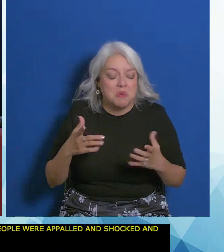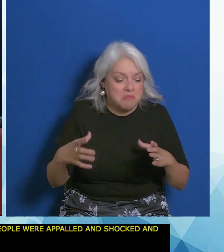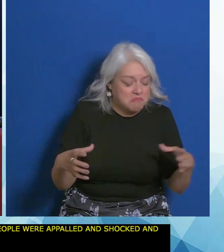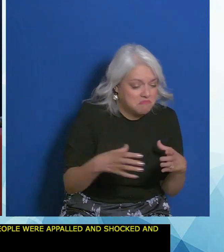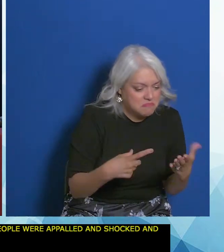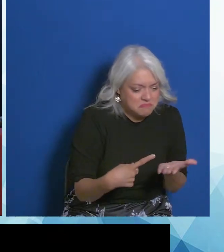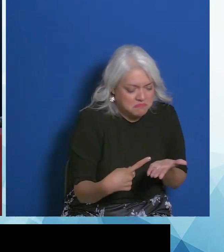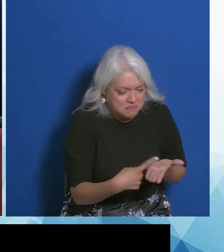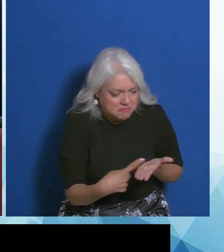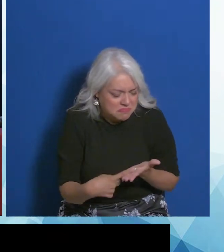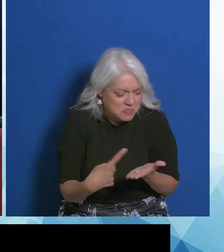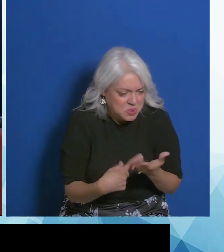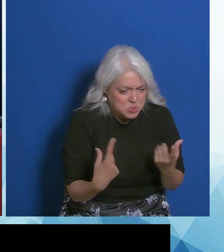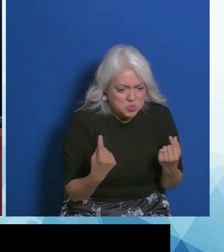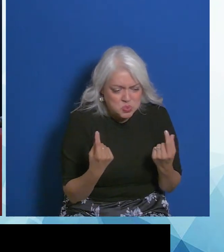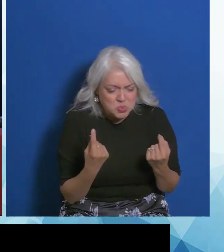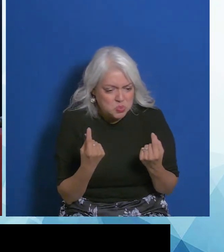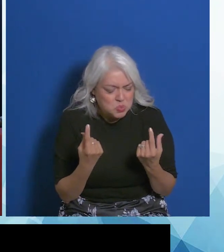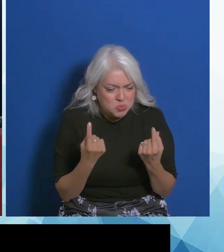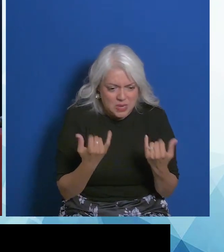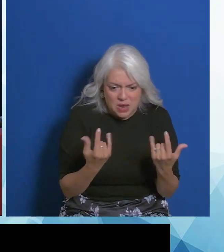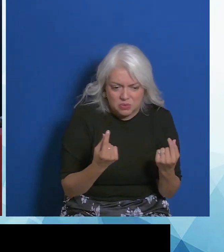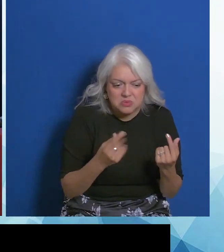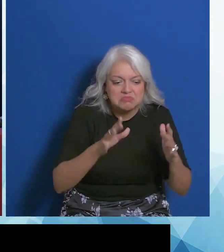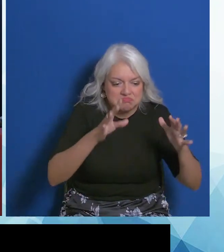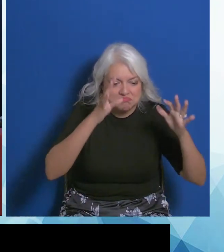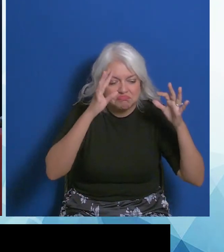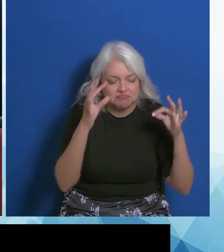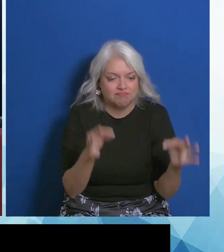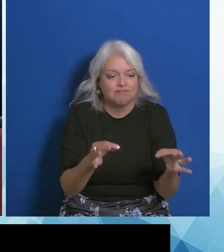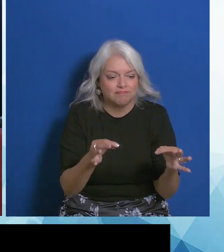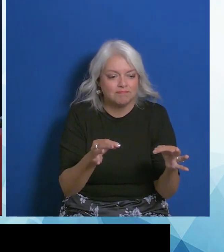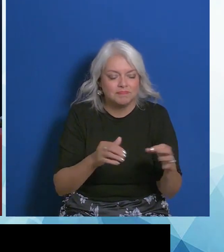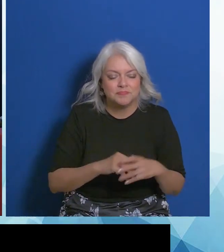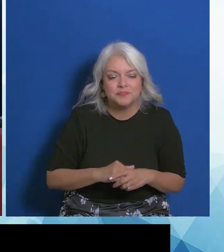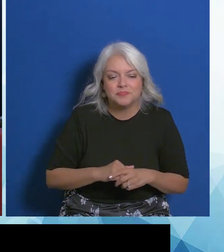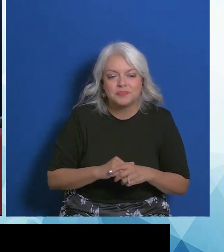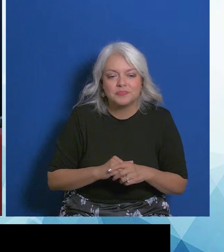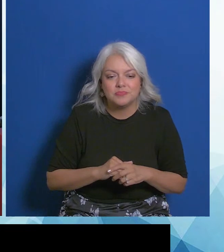met and they talked and made a decision.